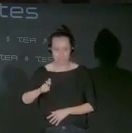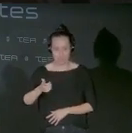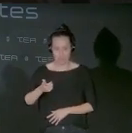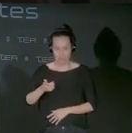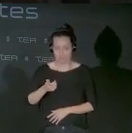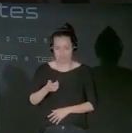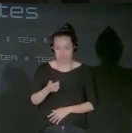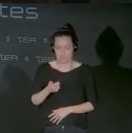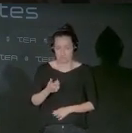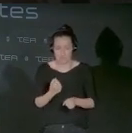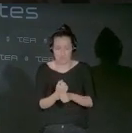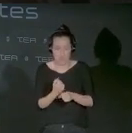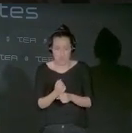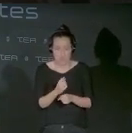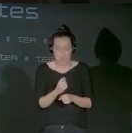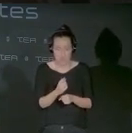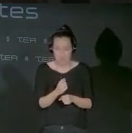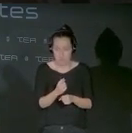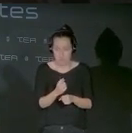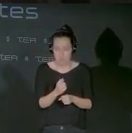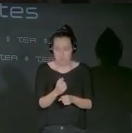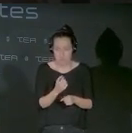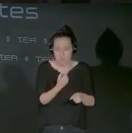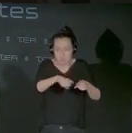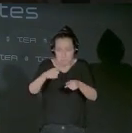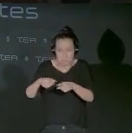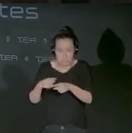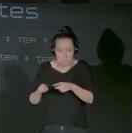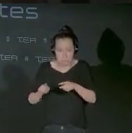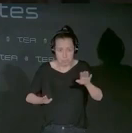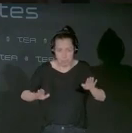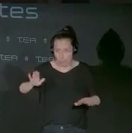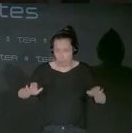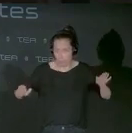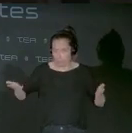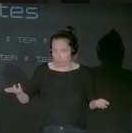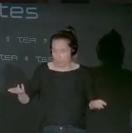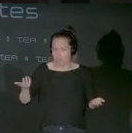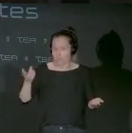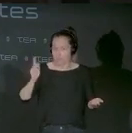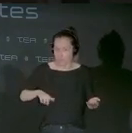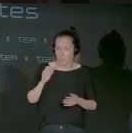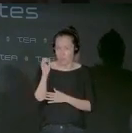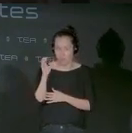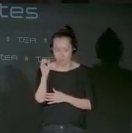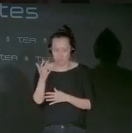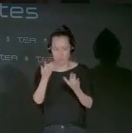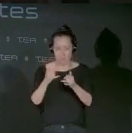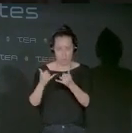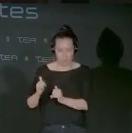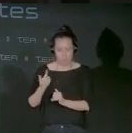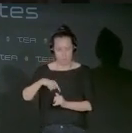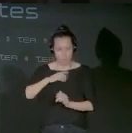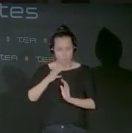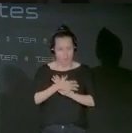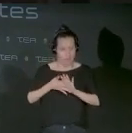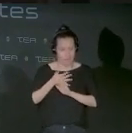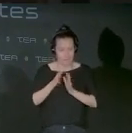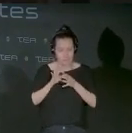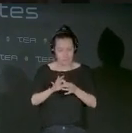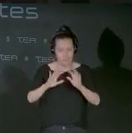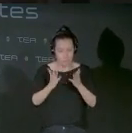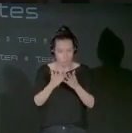conferences, events, whenever we're talking about the definition of virtual worlds, it is different depending on who you ask, and